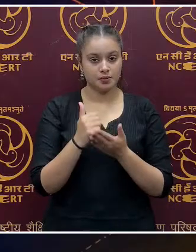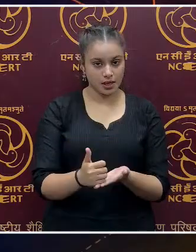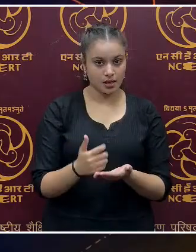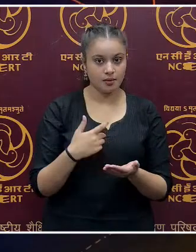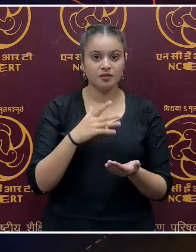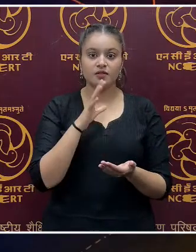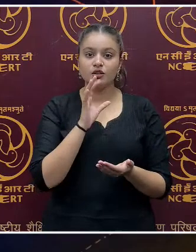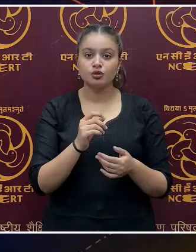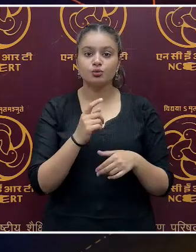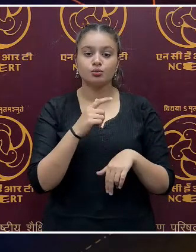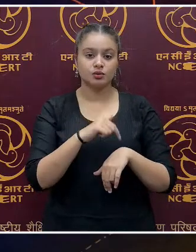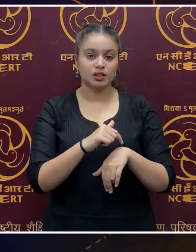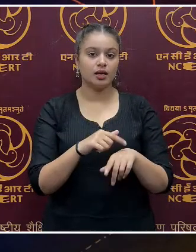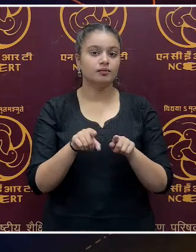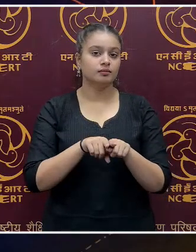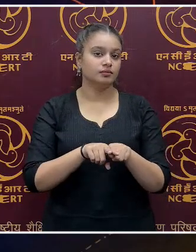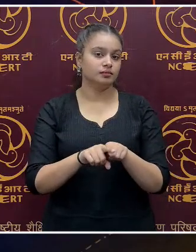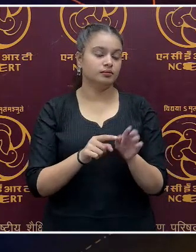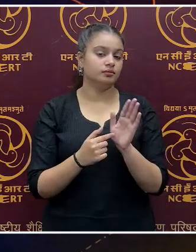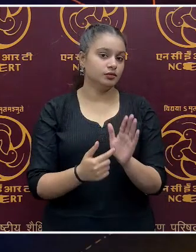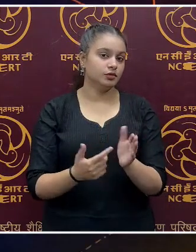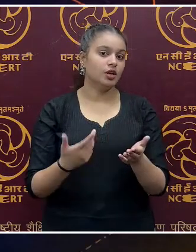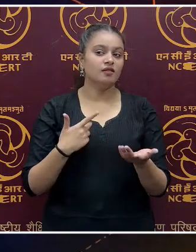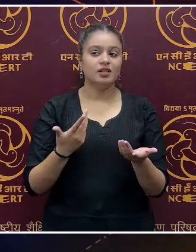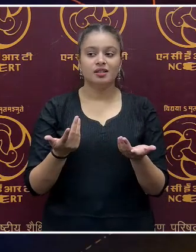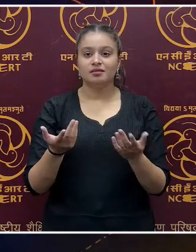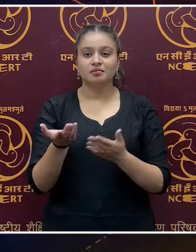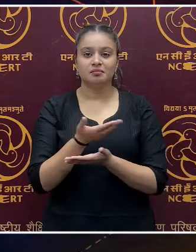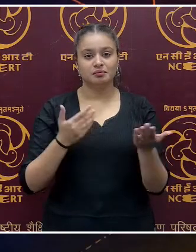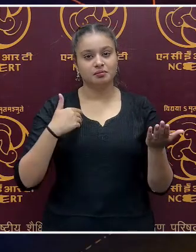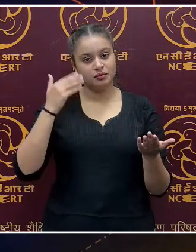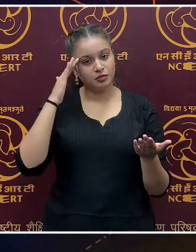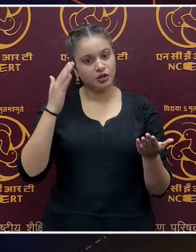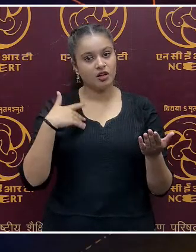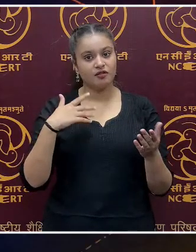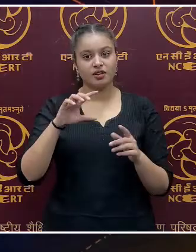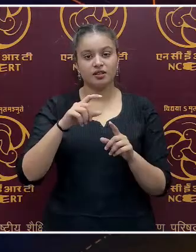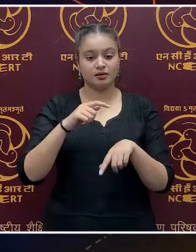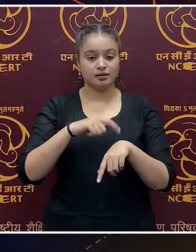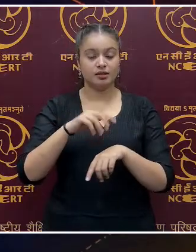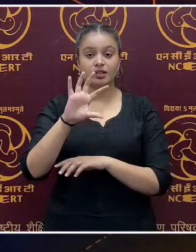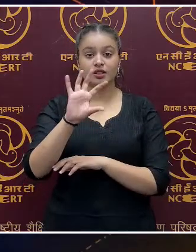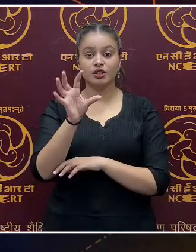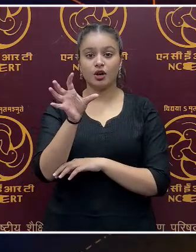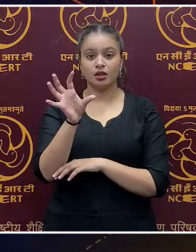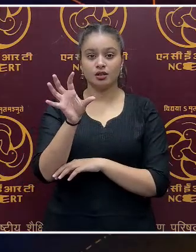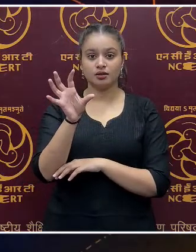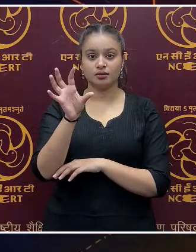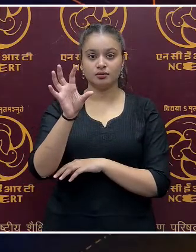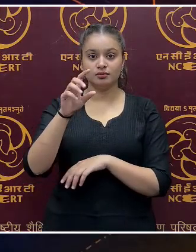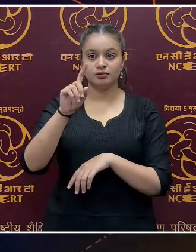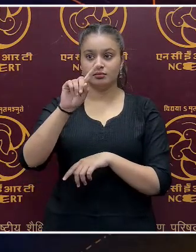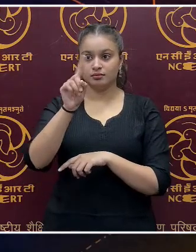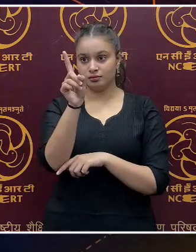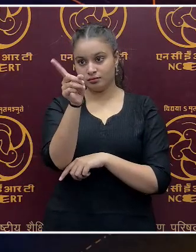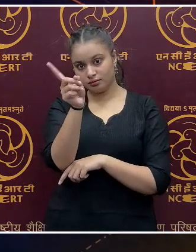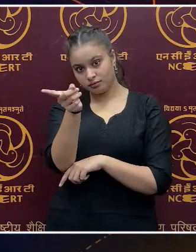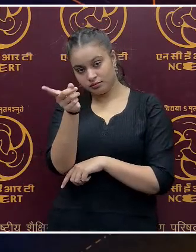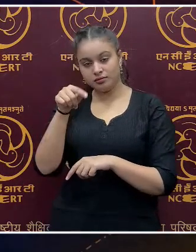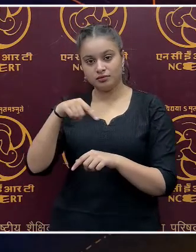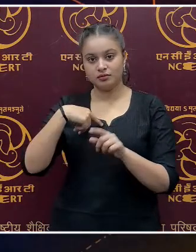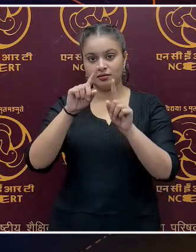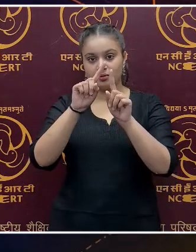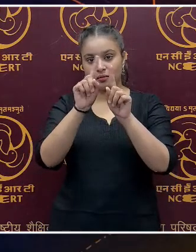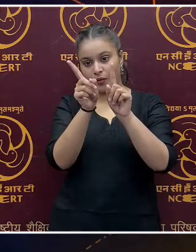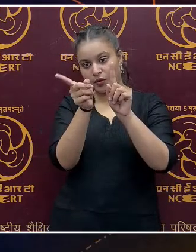real time examples, like as we know a clock, while rotating the clock there is